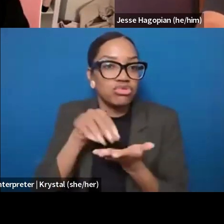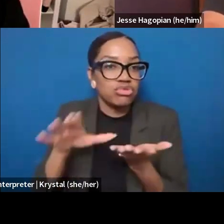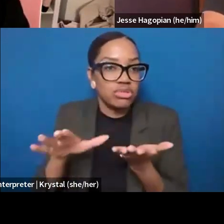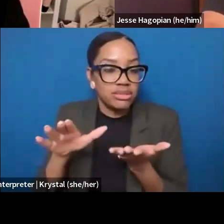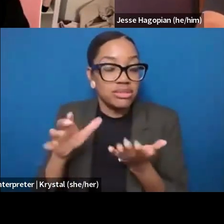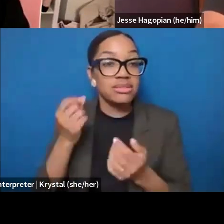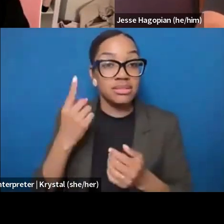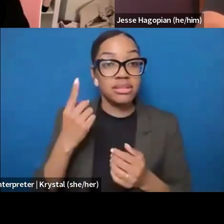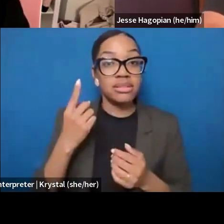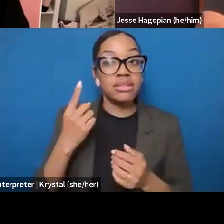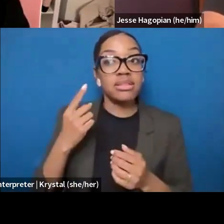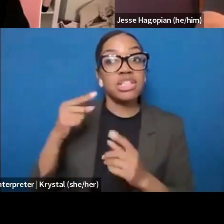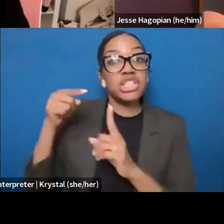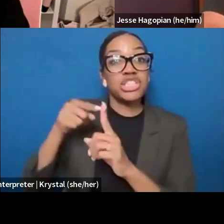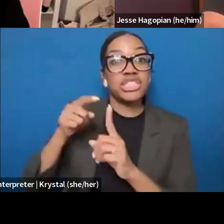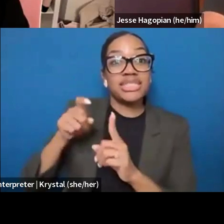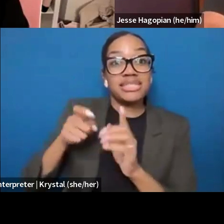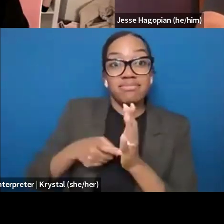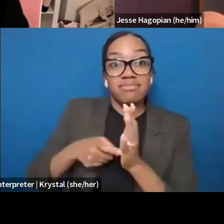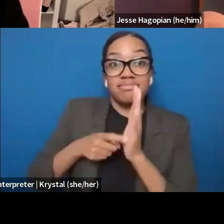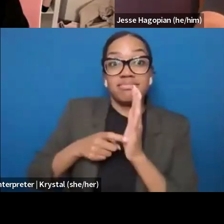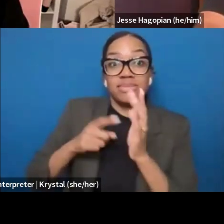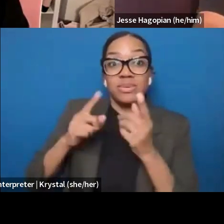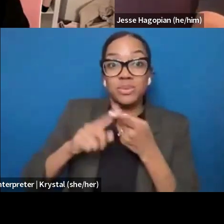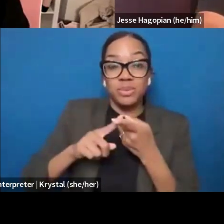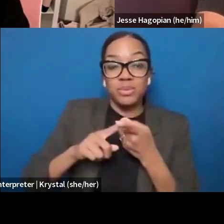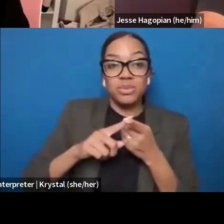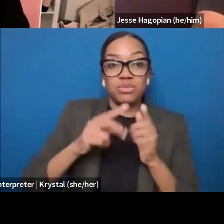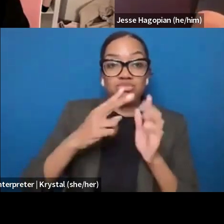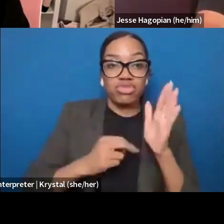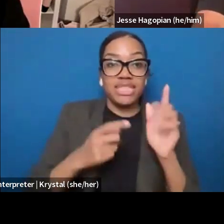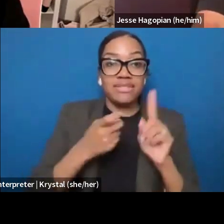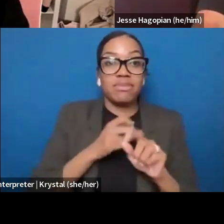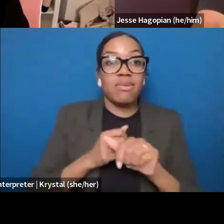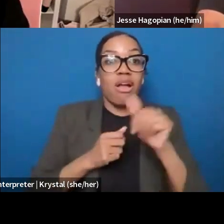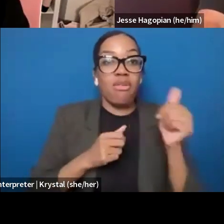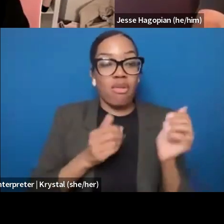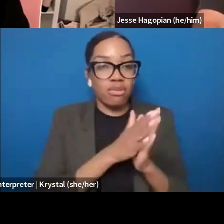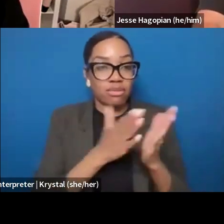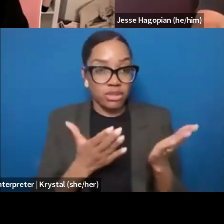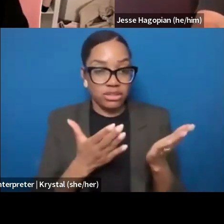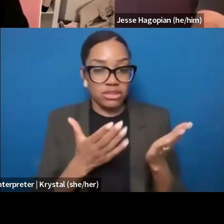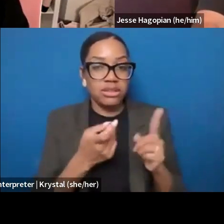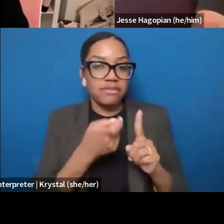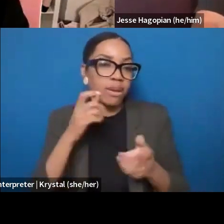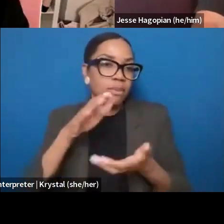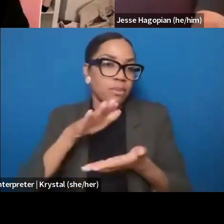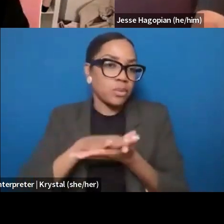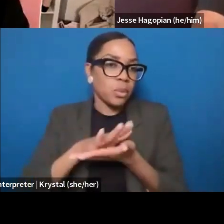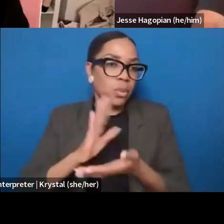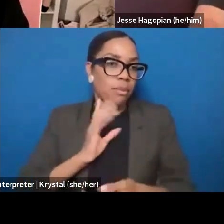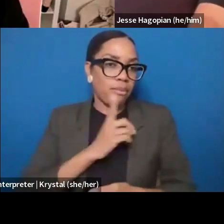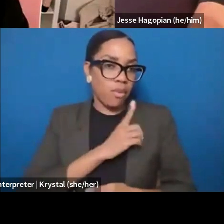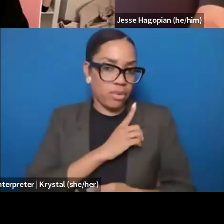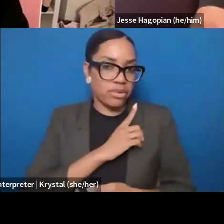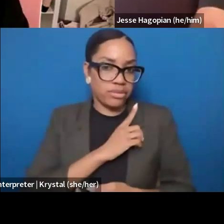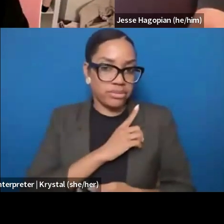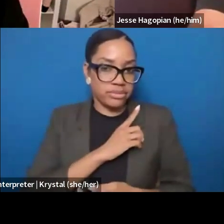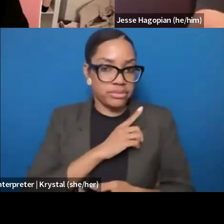outline that was provided to her from the local school board for teaching social studies education in the